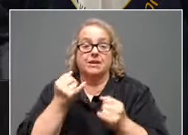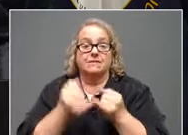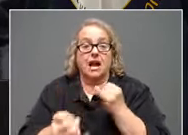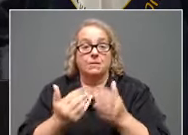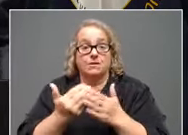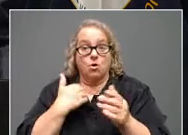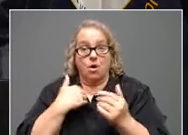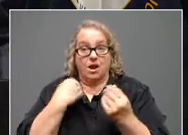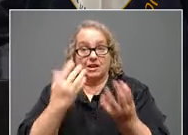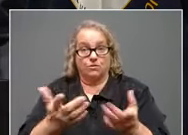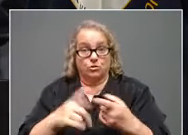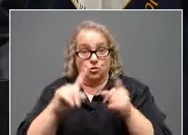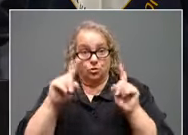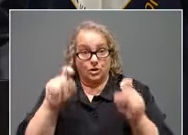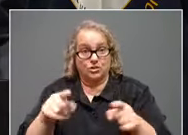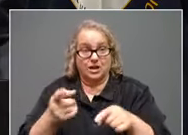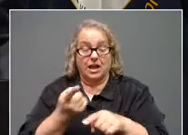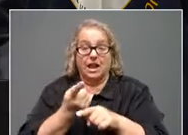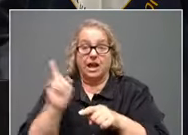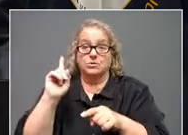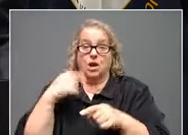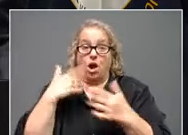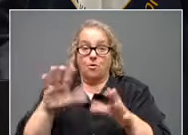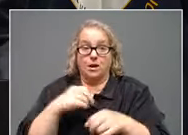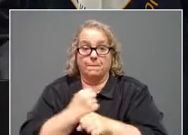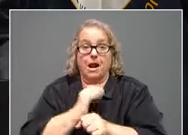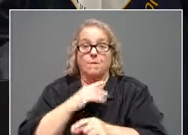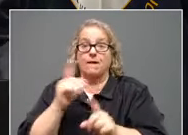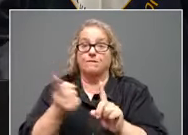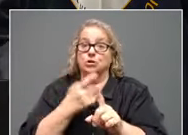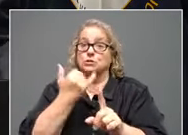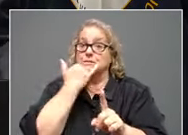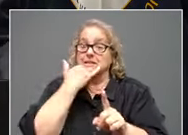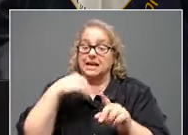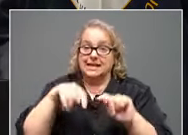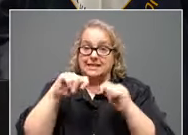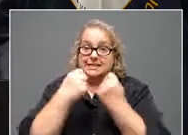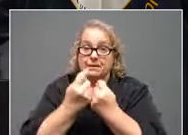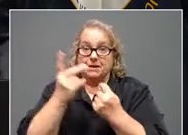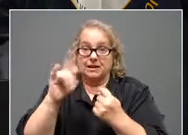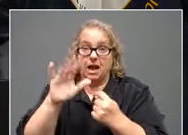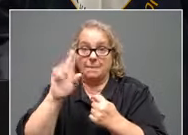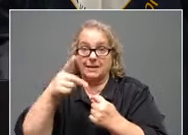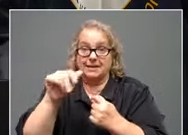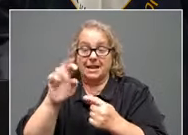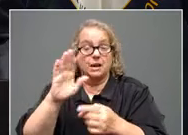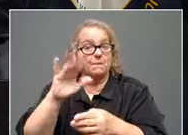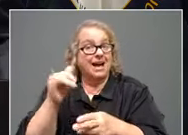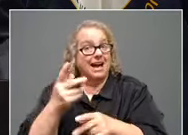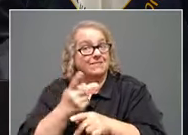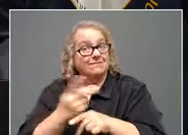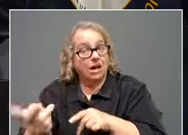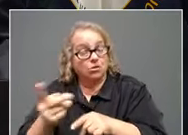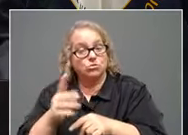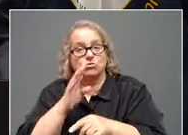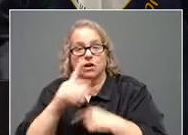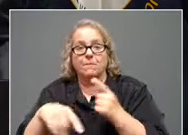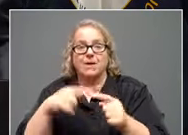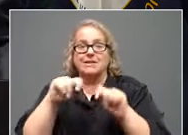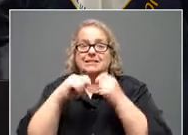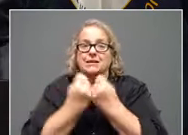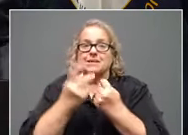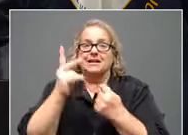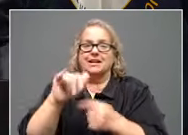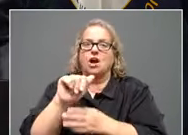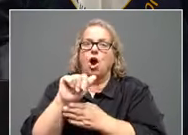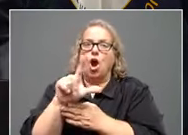questions, last week I already made my first mistake in our Team Kentucky updates by failing to talk about the Team Kentucky All-Stars, which I said